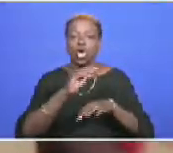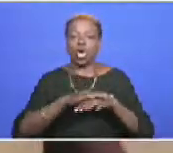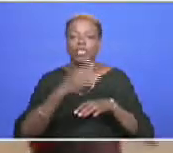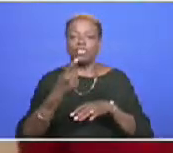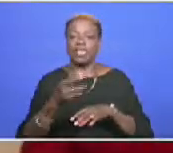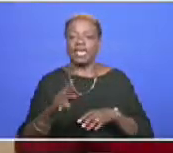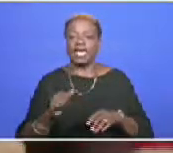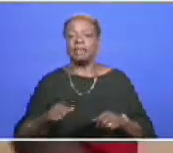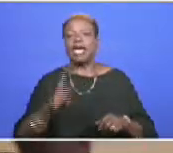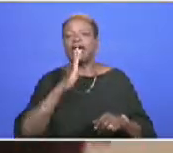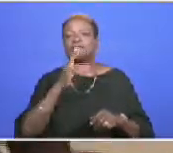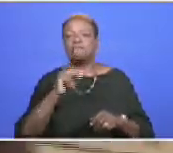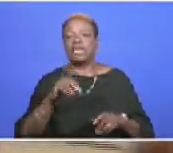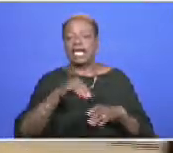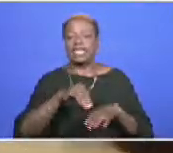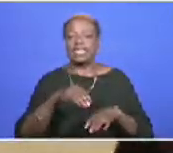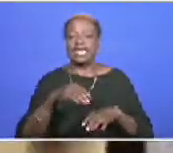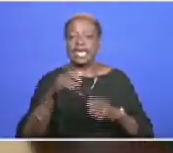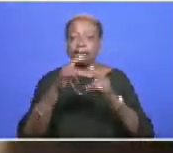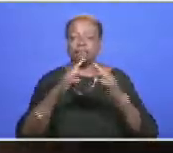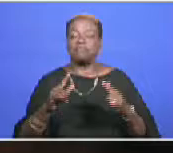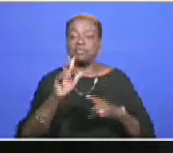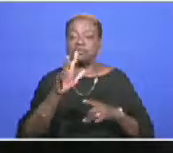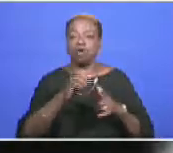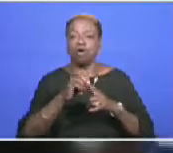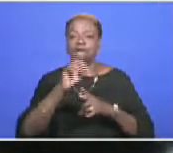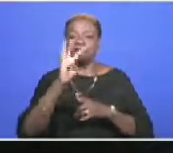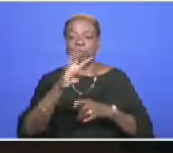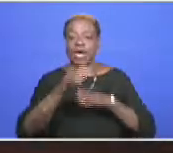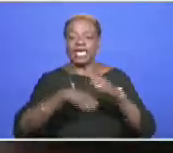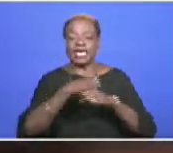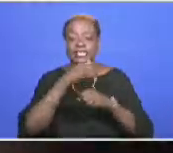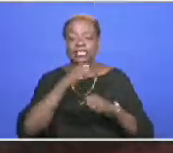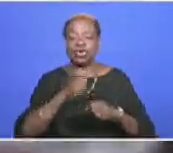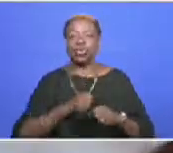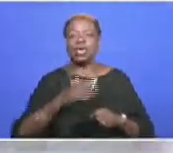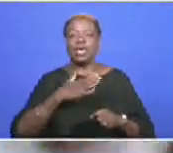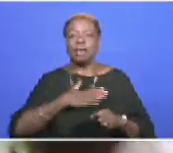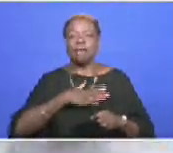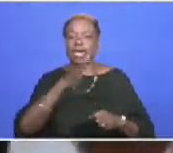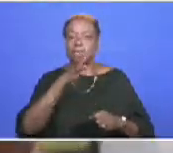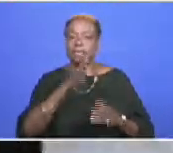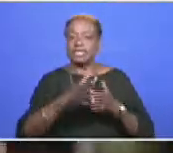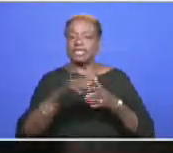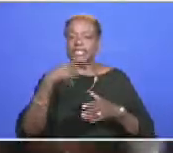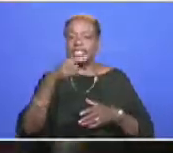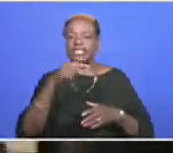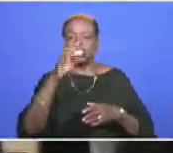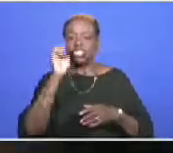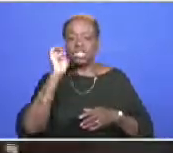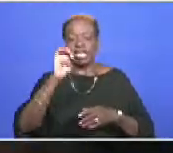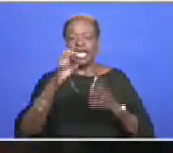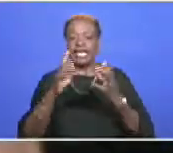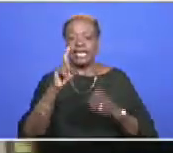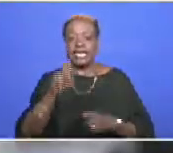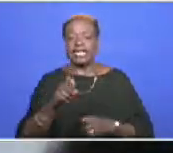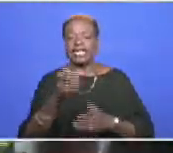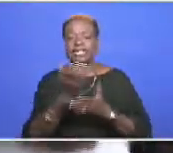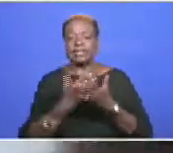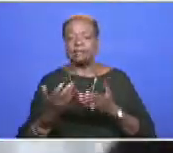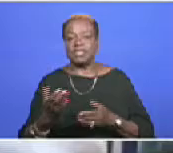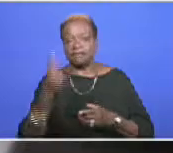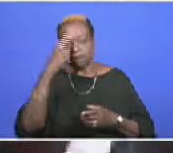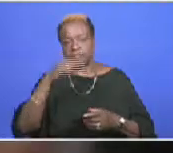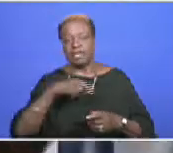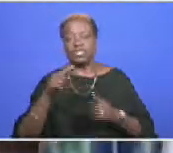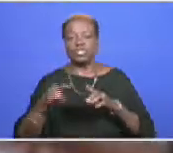the age of 3-4 years old. My mom actually asked Jeff, I need something for him to do during the summer. And Jeff, he's like, tell him come, even